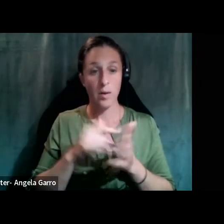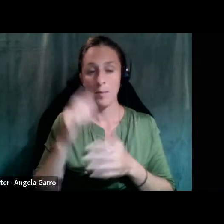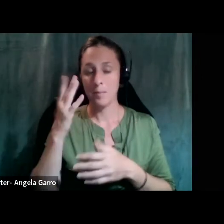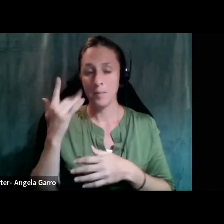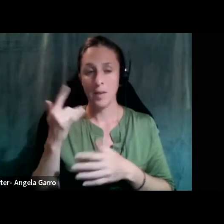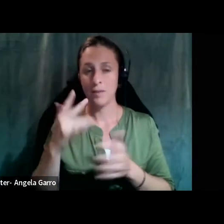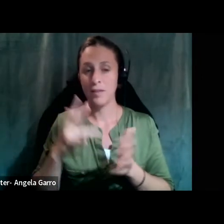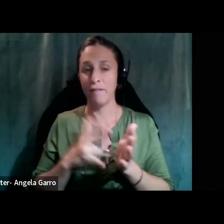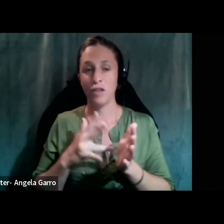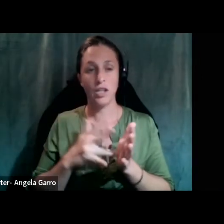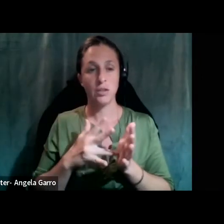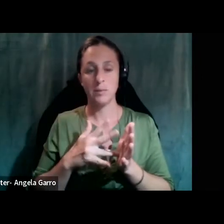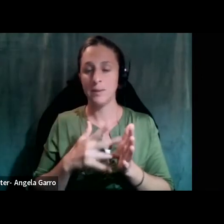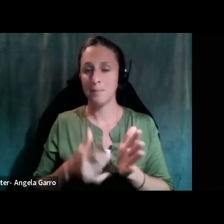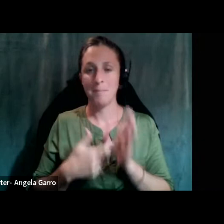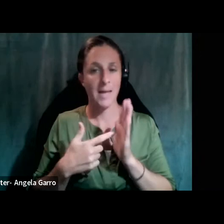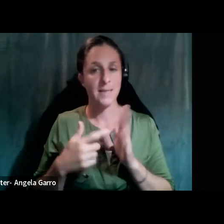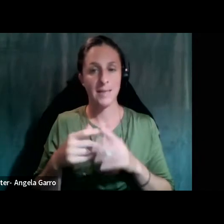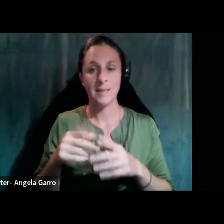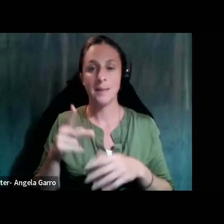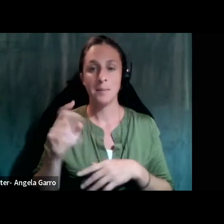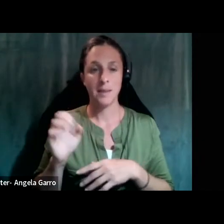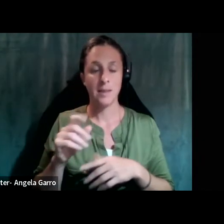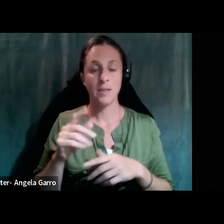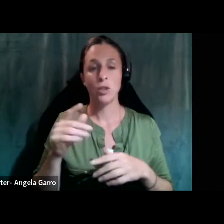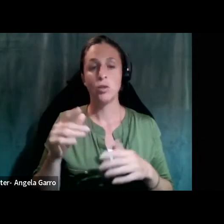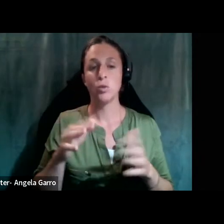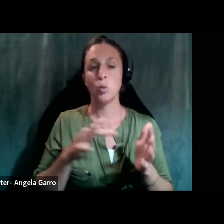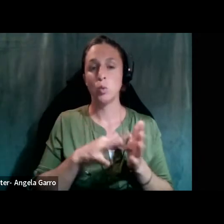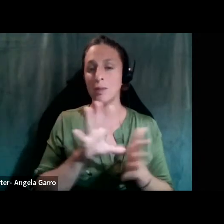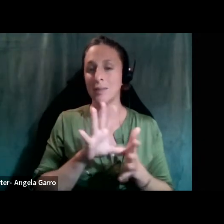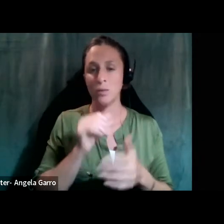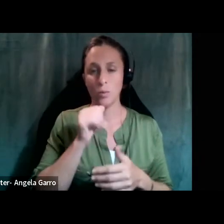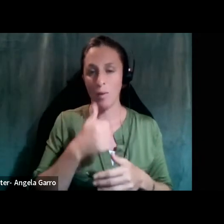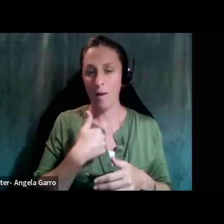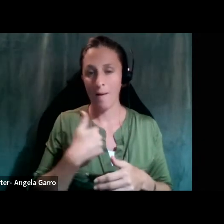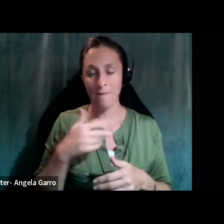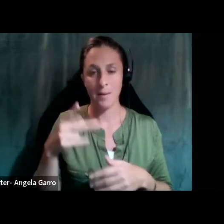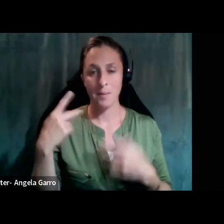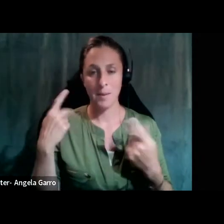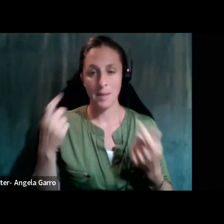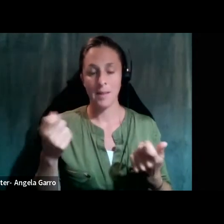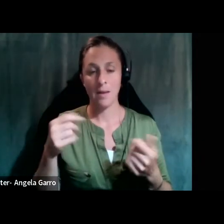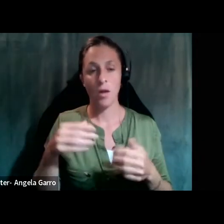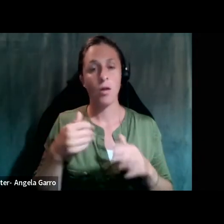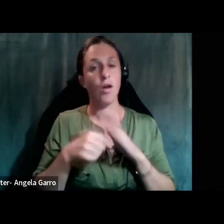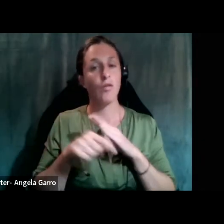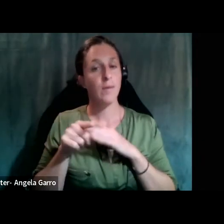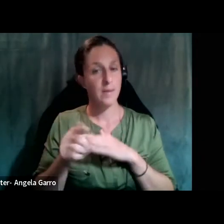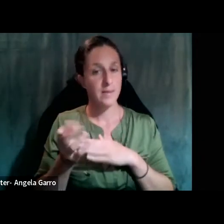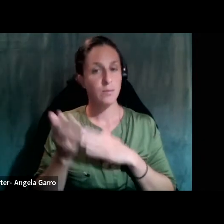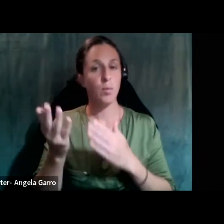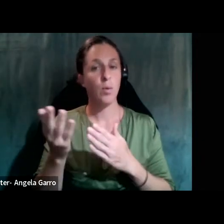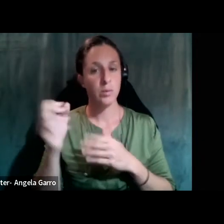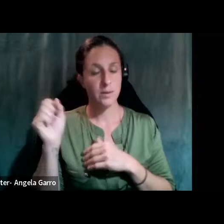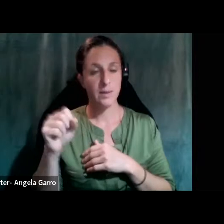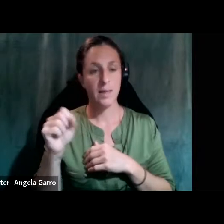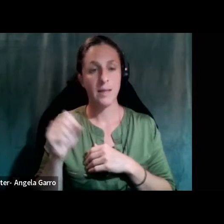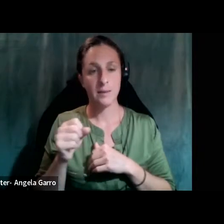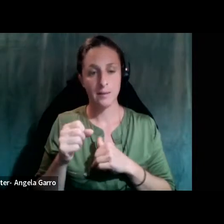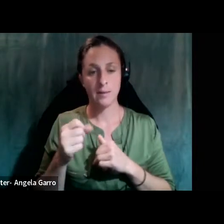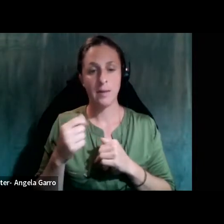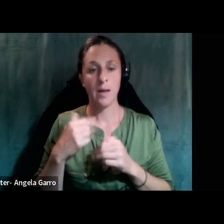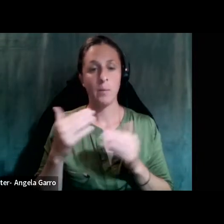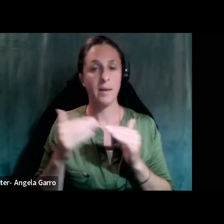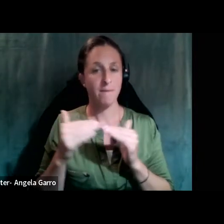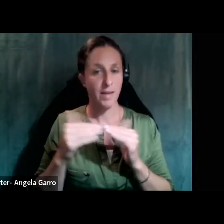to have the mandated PE hours, and then juniors and seniors don't have that PE. Is that Under correct? this proposal, Yeah. yes. I want to be fair